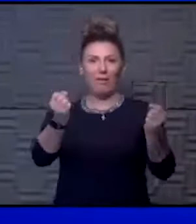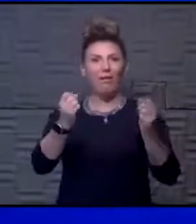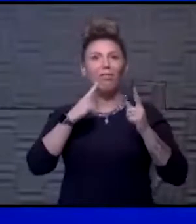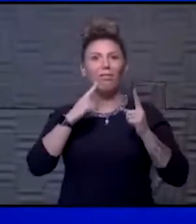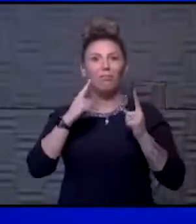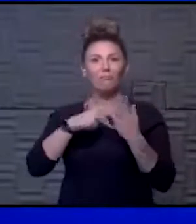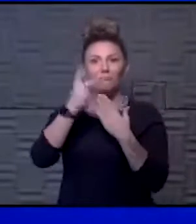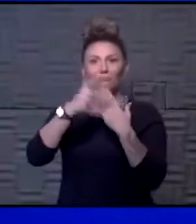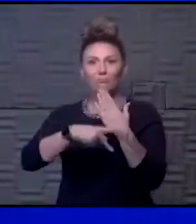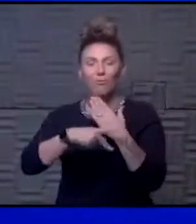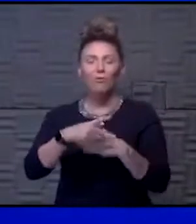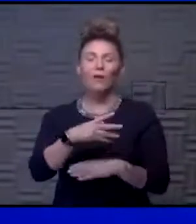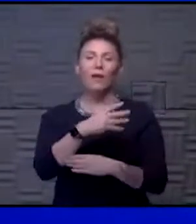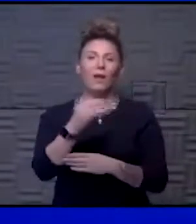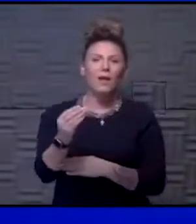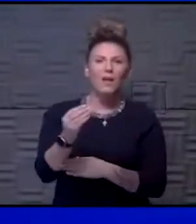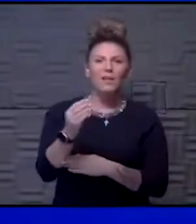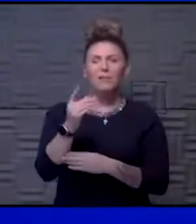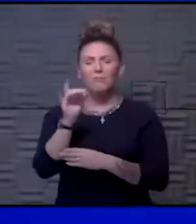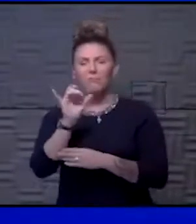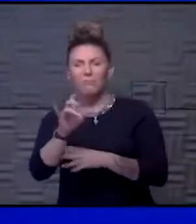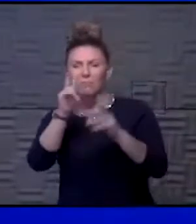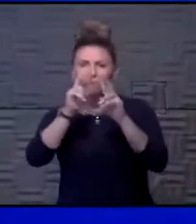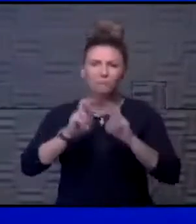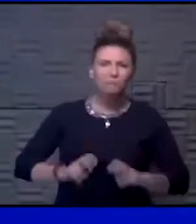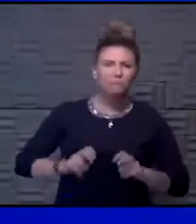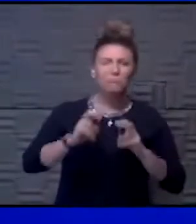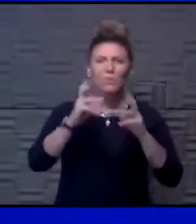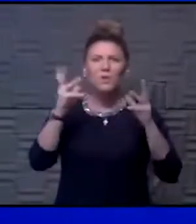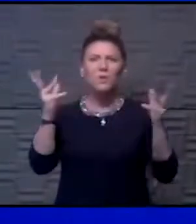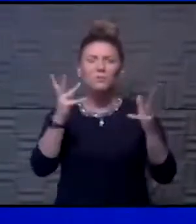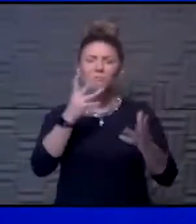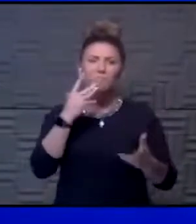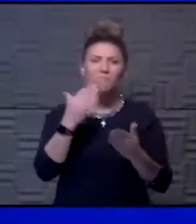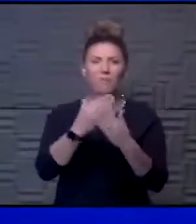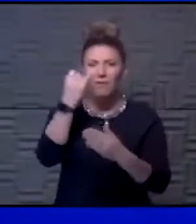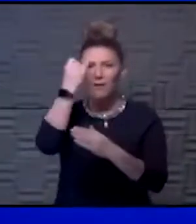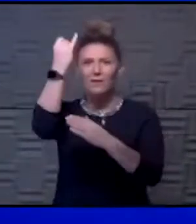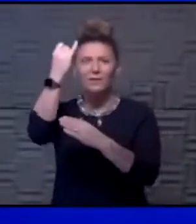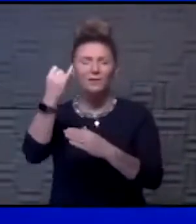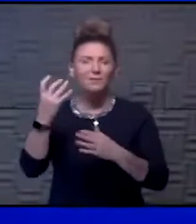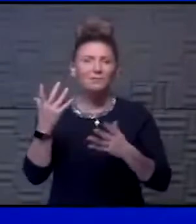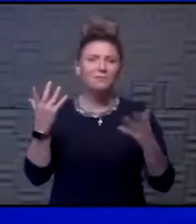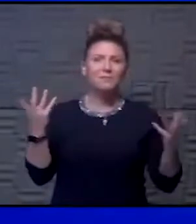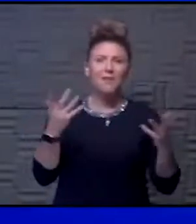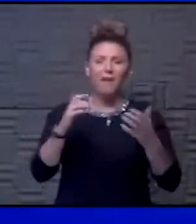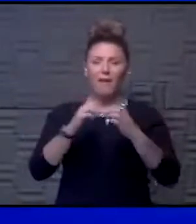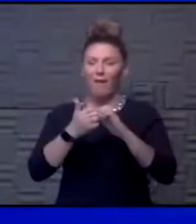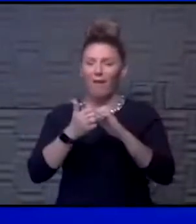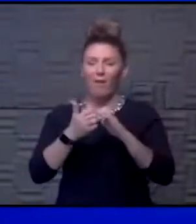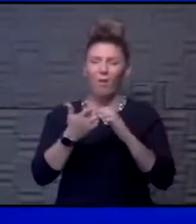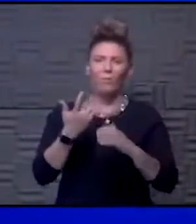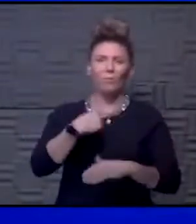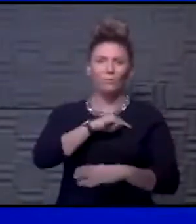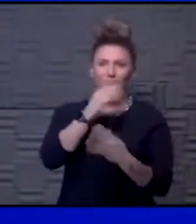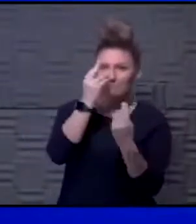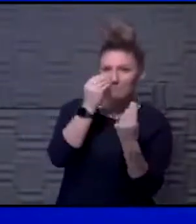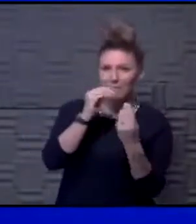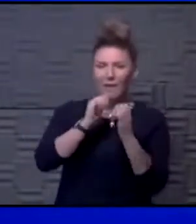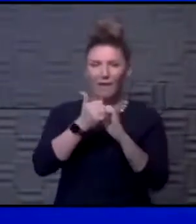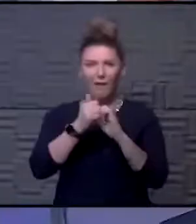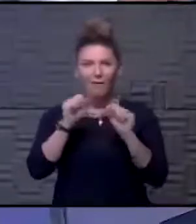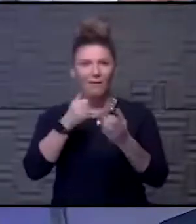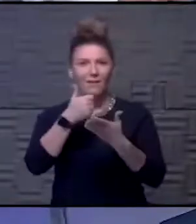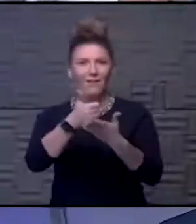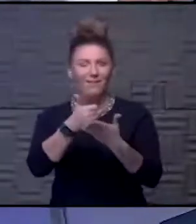for out-of-the-box ideas, we'll continue to share with you what we're thinking and how you can help. But first,